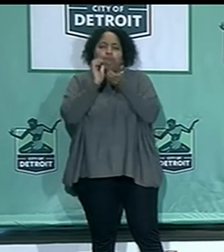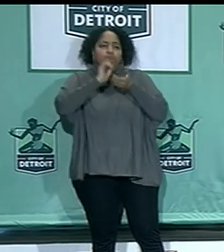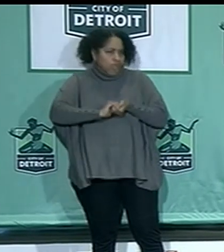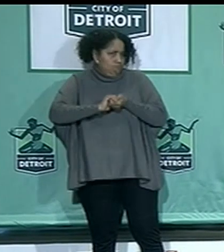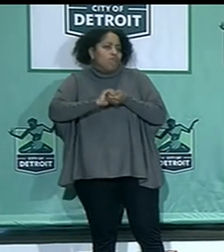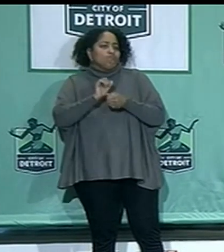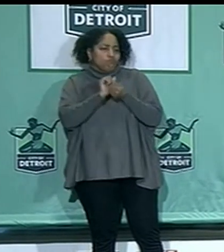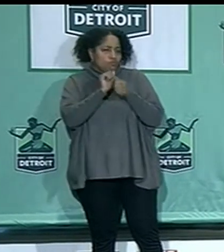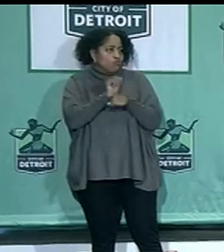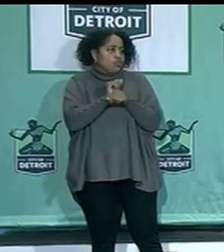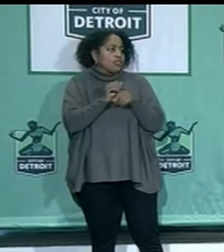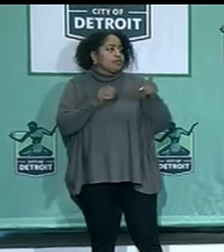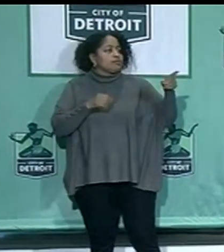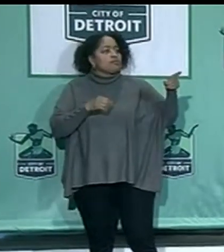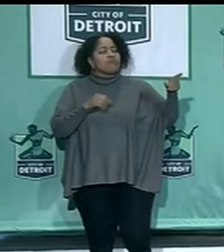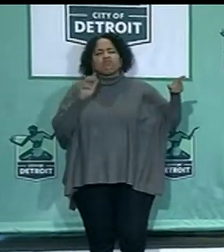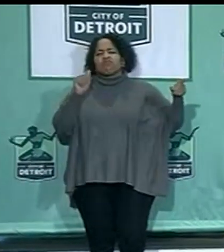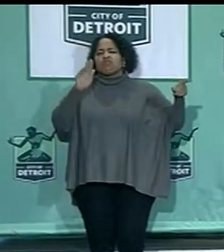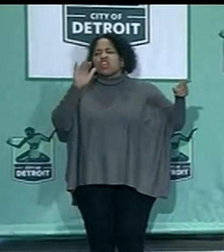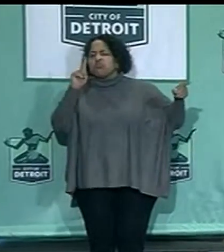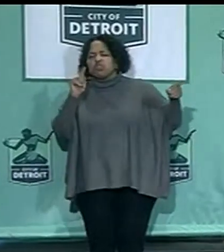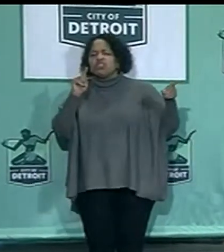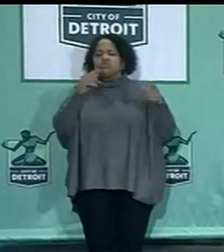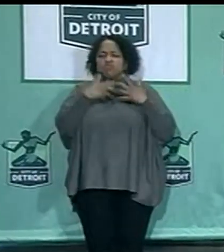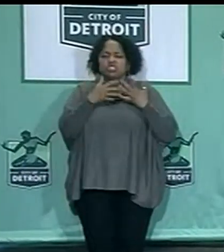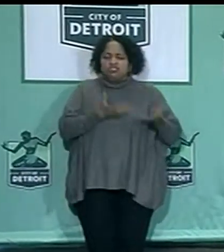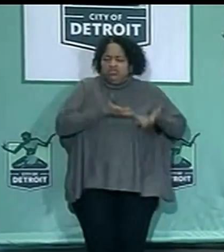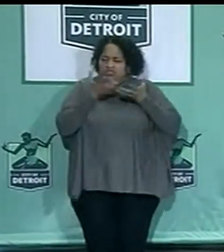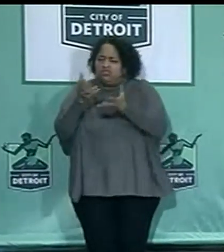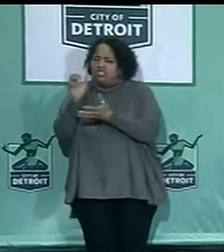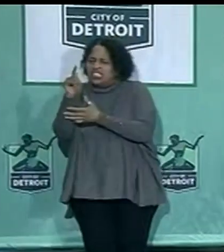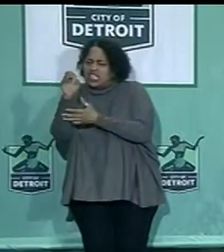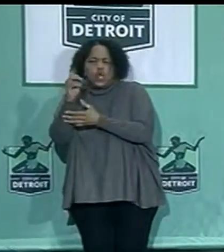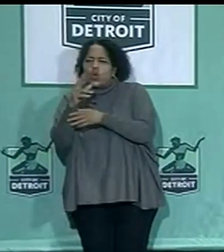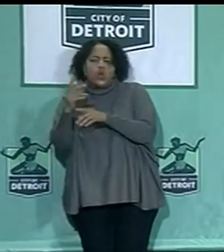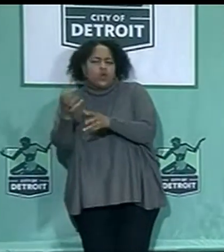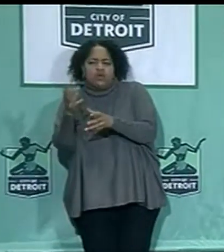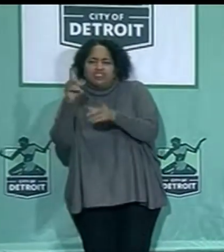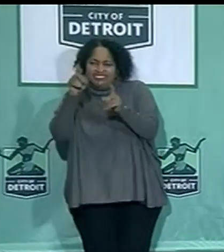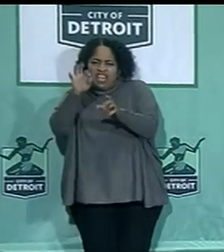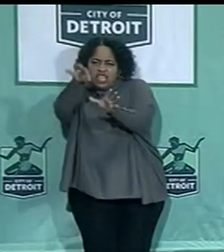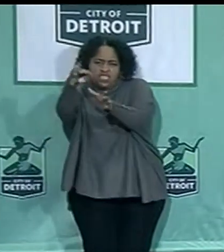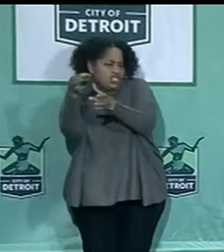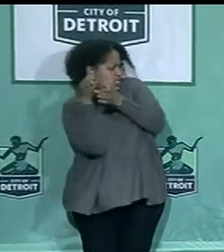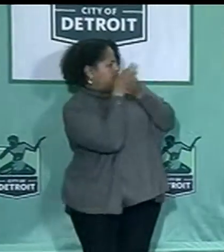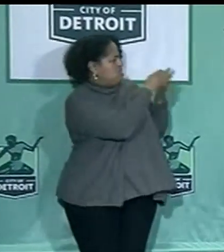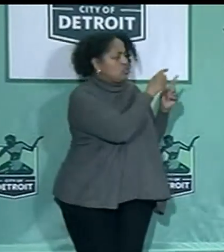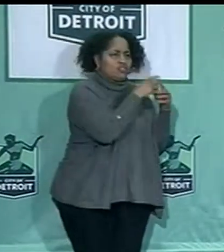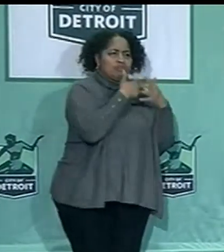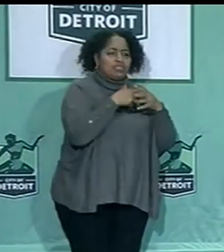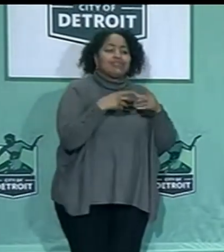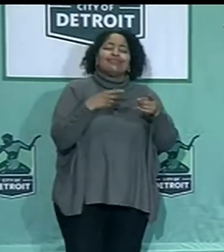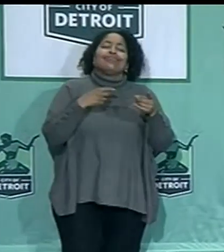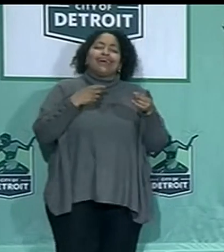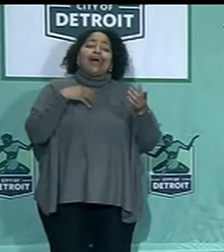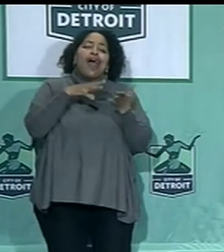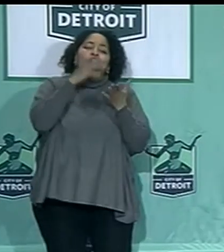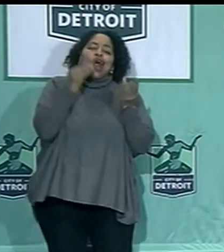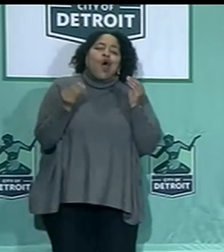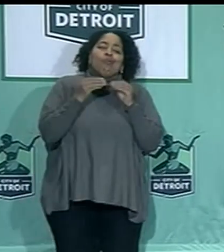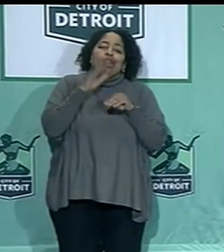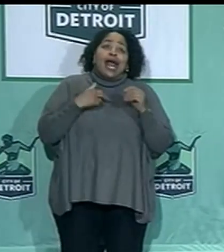employees tested. And do those Abbott machines go on site, or do you take the test and no. go back so to we, a central place? Yeah, so I've learned more than I ever wanted